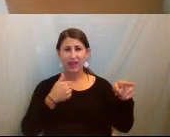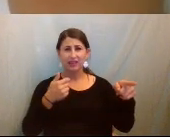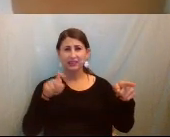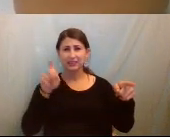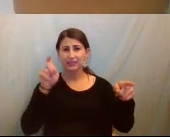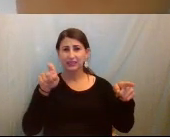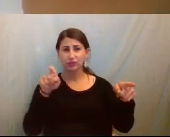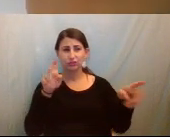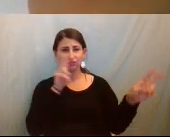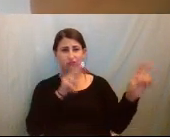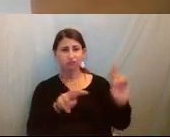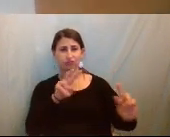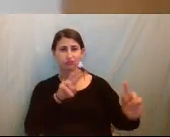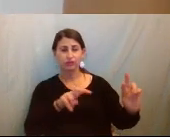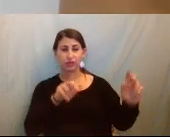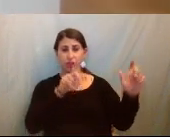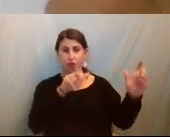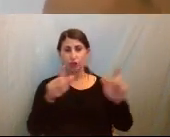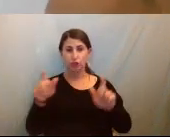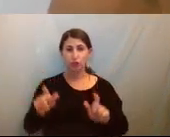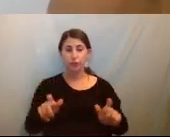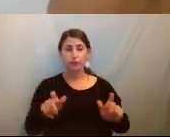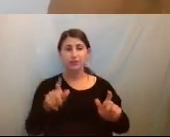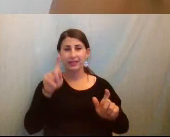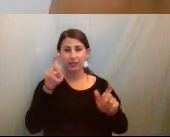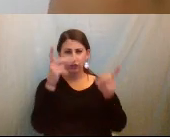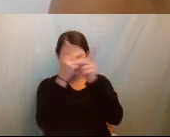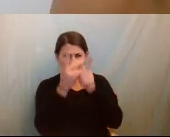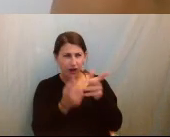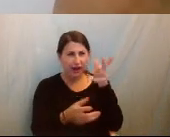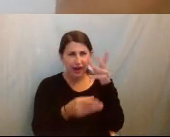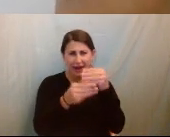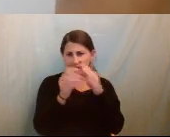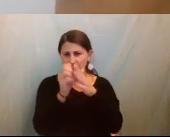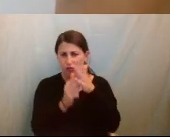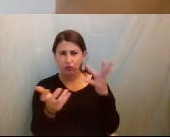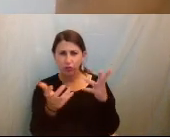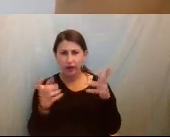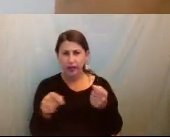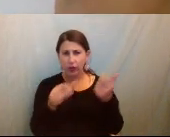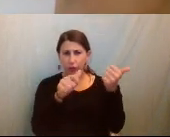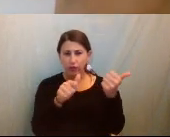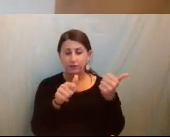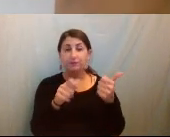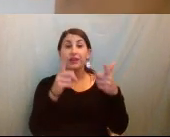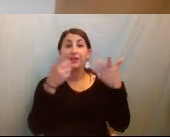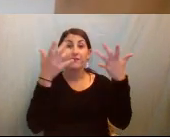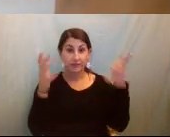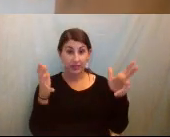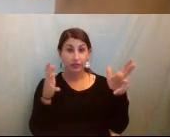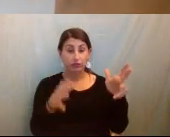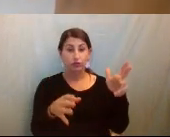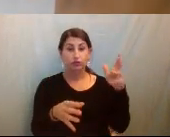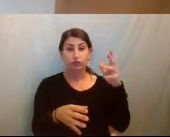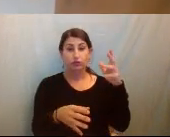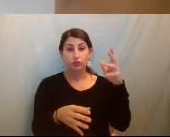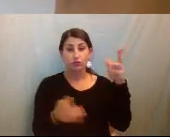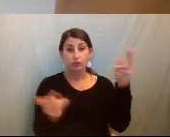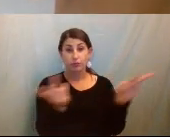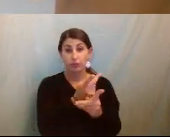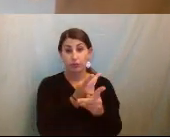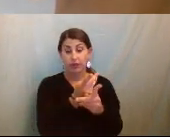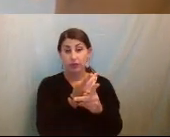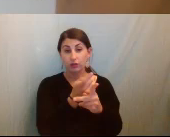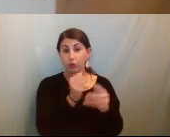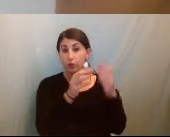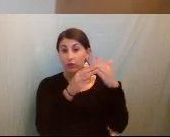So I need to look at the terms, get rid of anything being added or subtracted, then get rid of multiplication or division. Coefficients